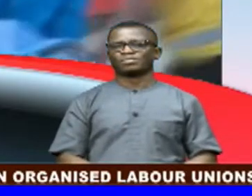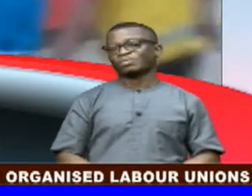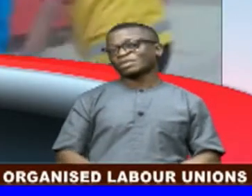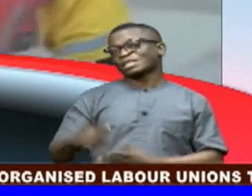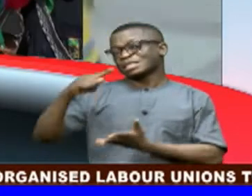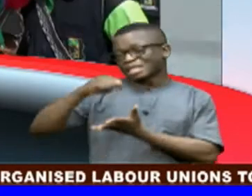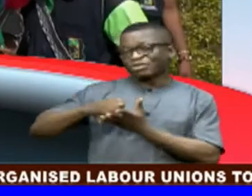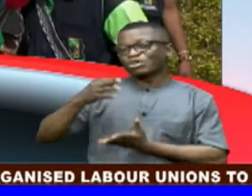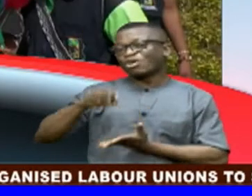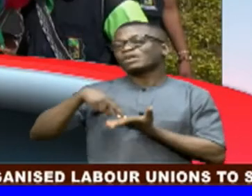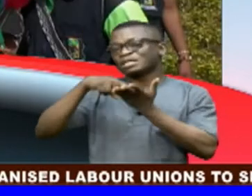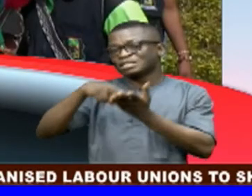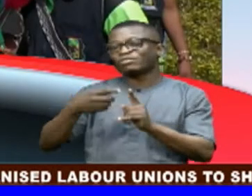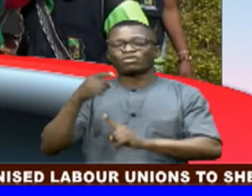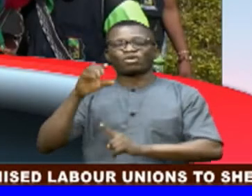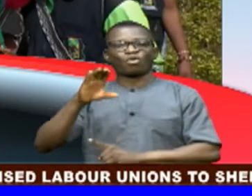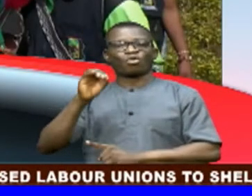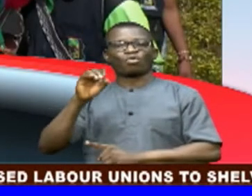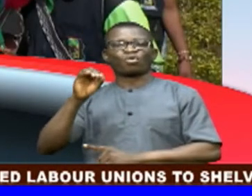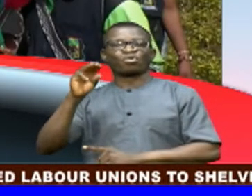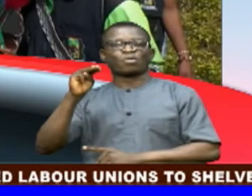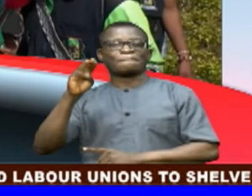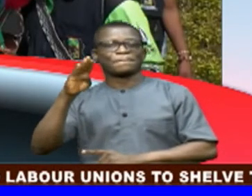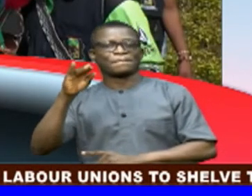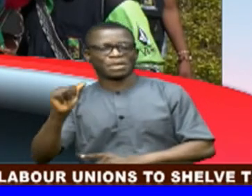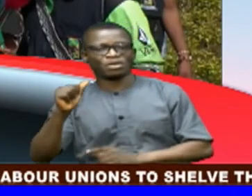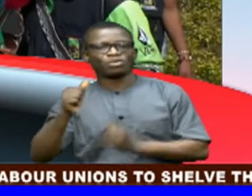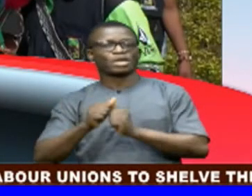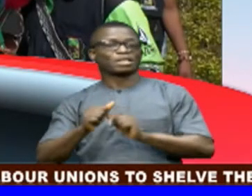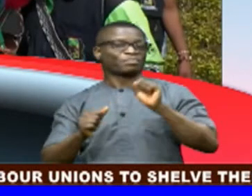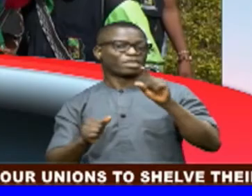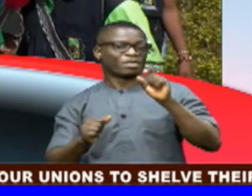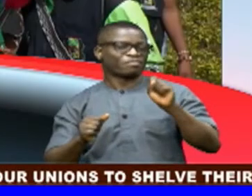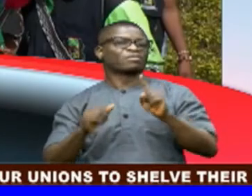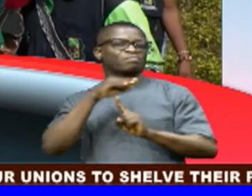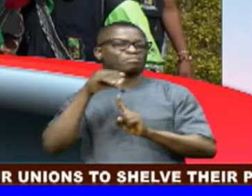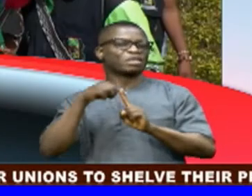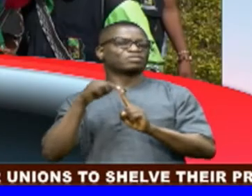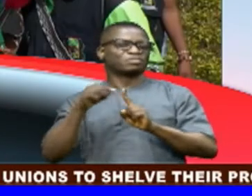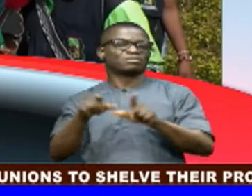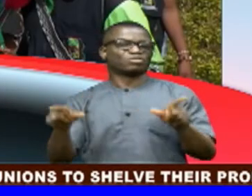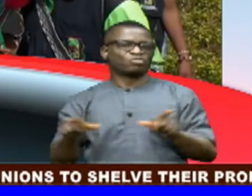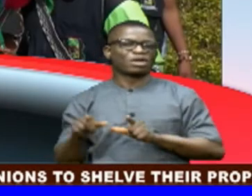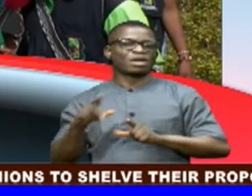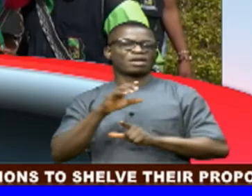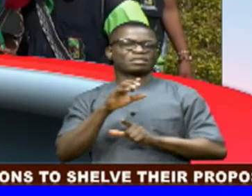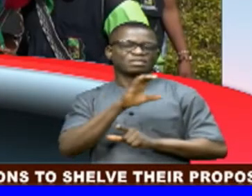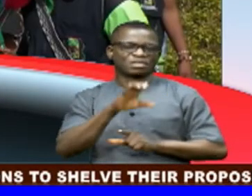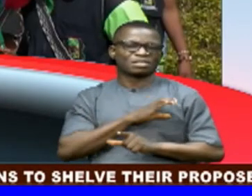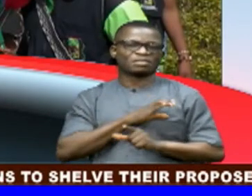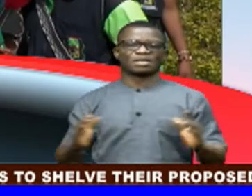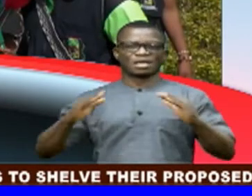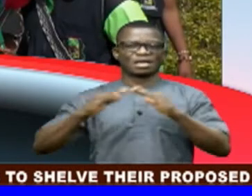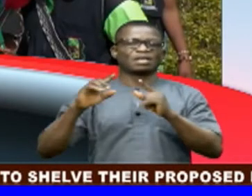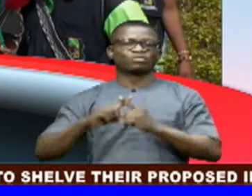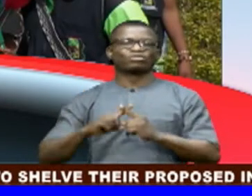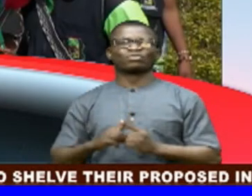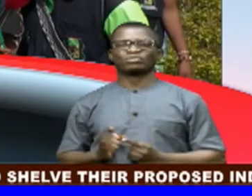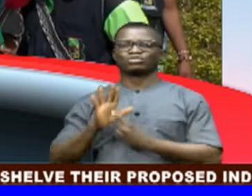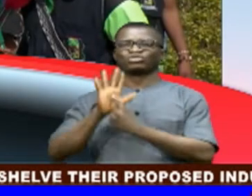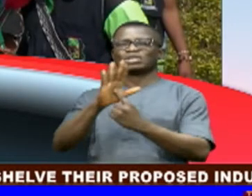Thousands of representatives from Colombia's 11 major indigenous communities gathered in Bogota to express their support